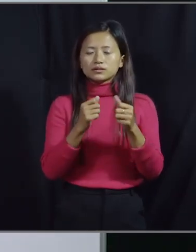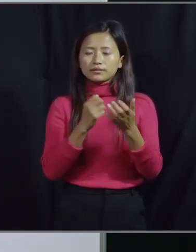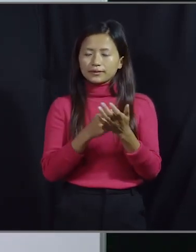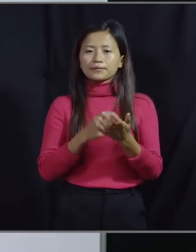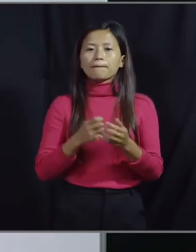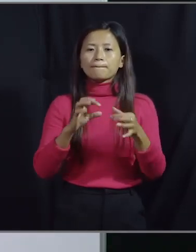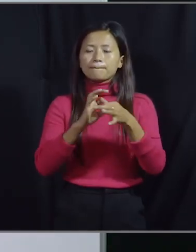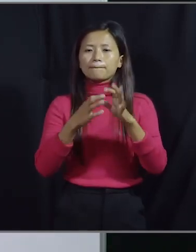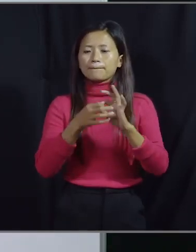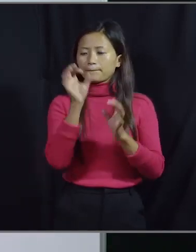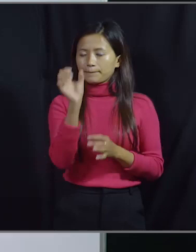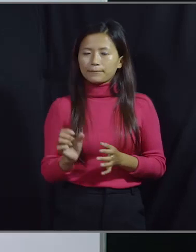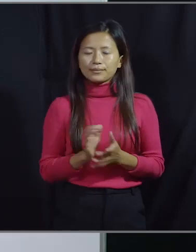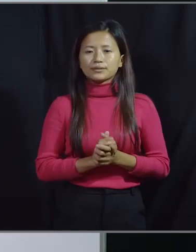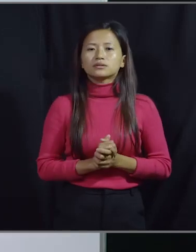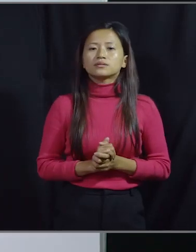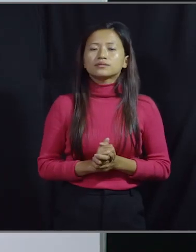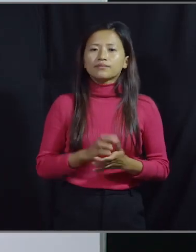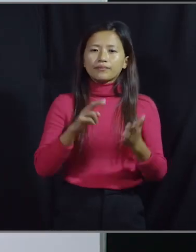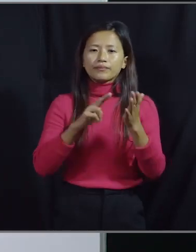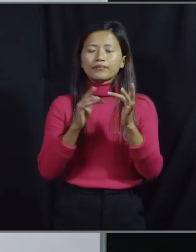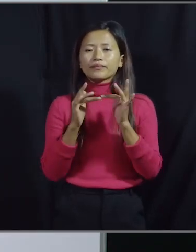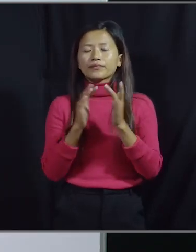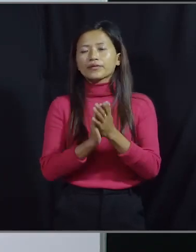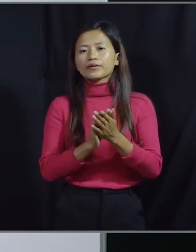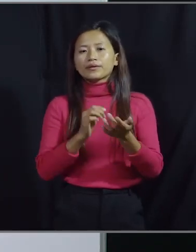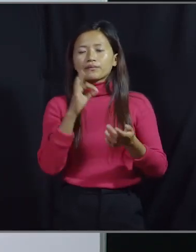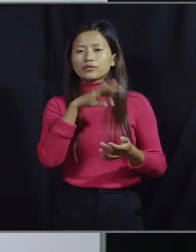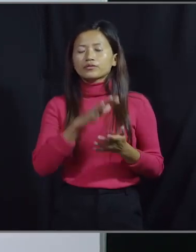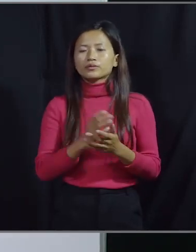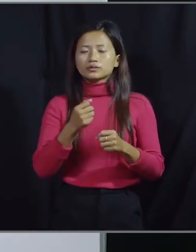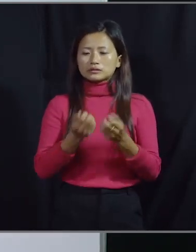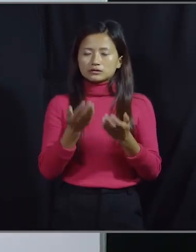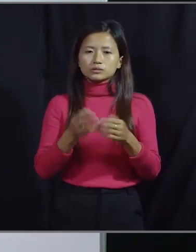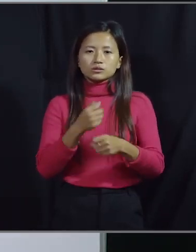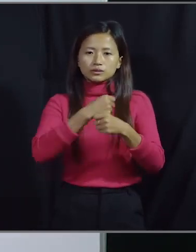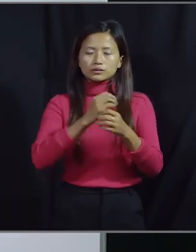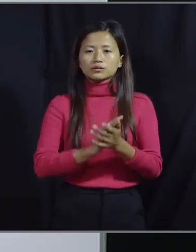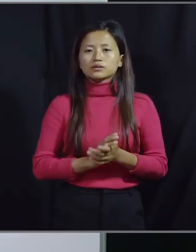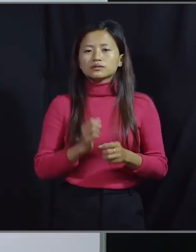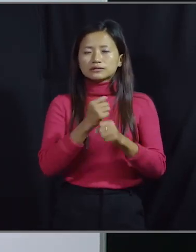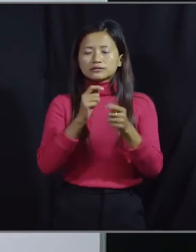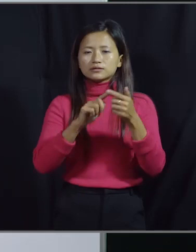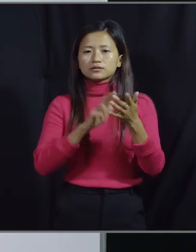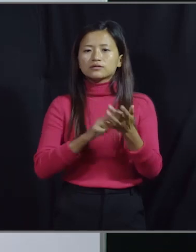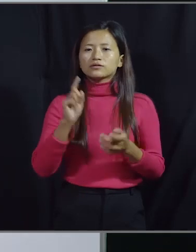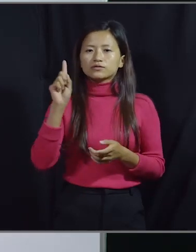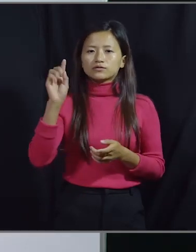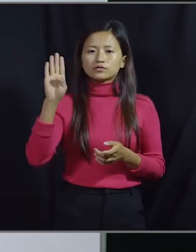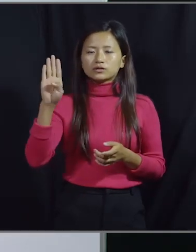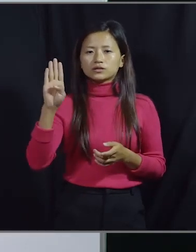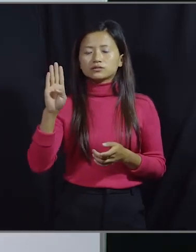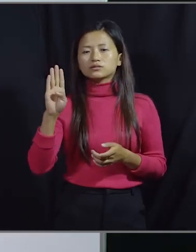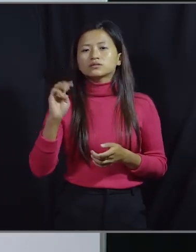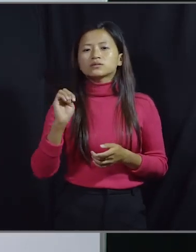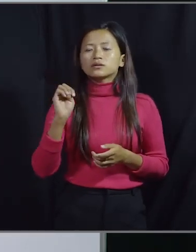will have to calculate net profit of adjustment to be made. General reserve is 14,400, that is in